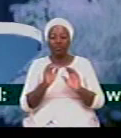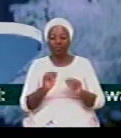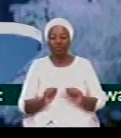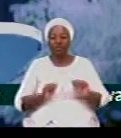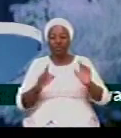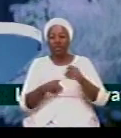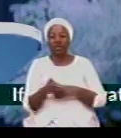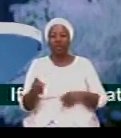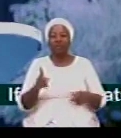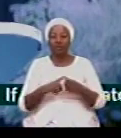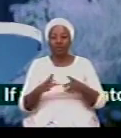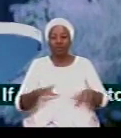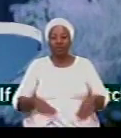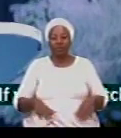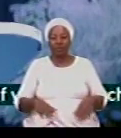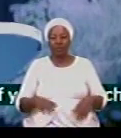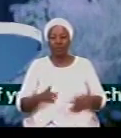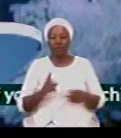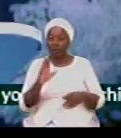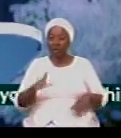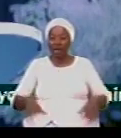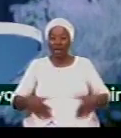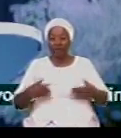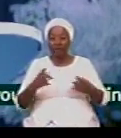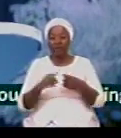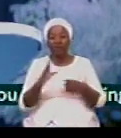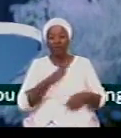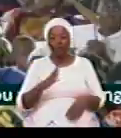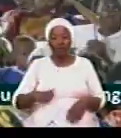name, your full name.